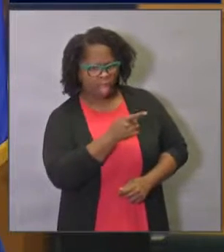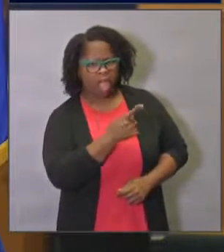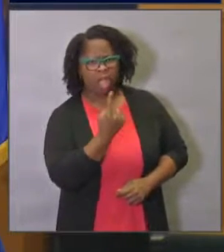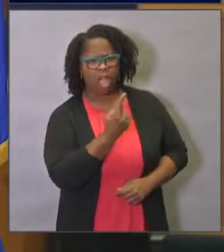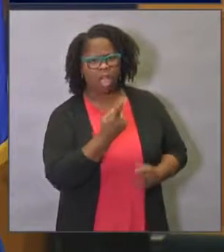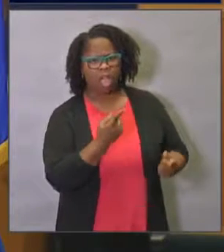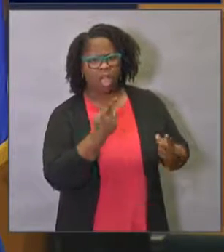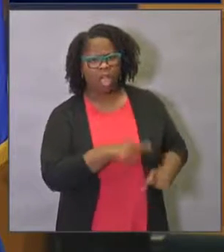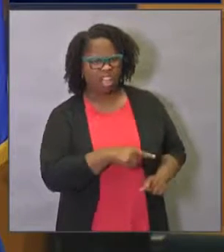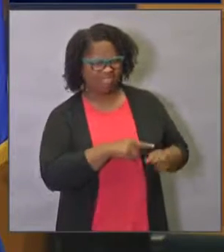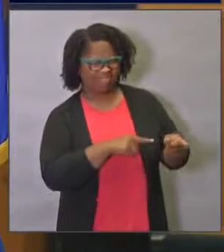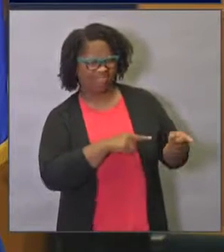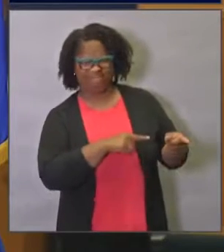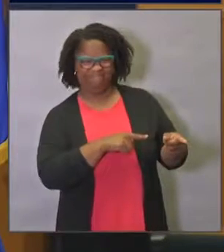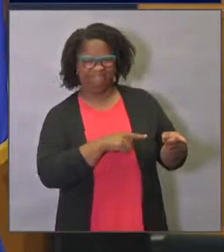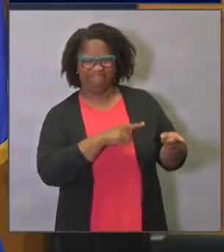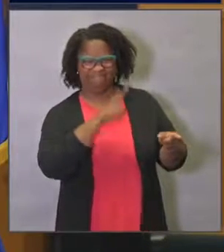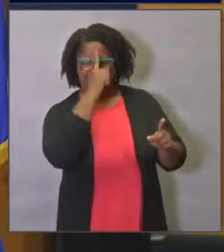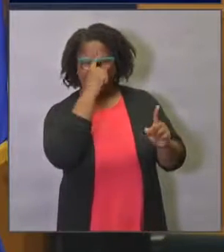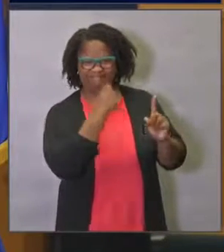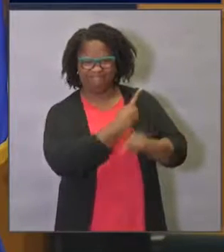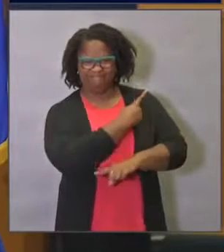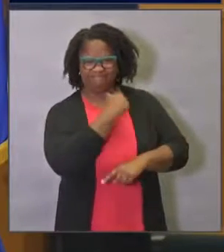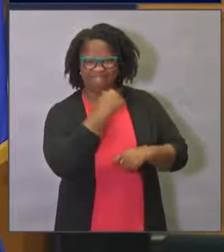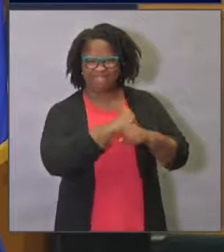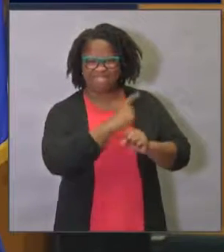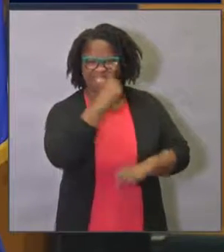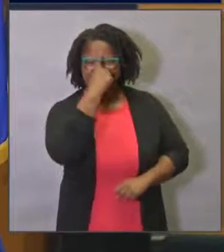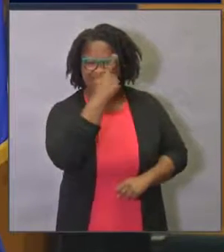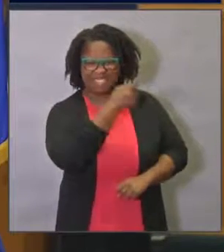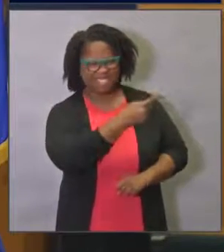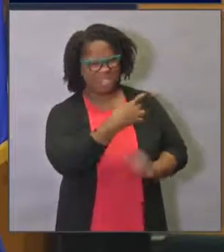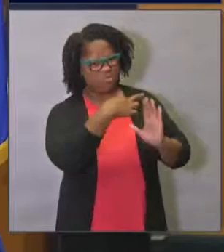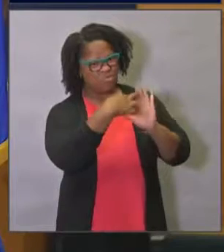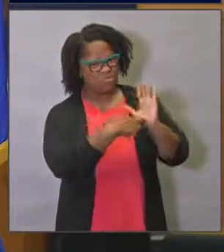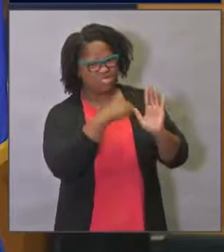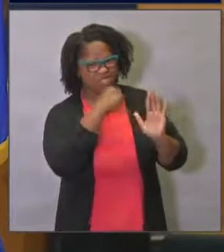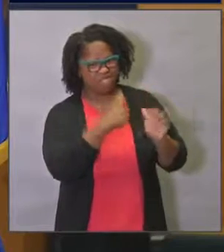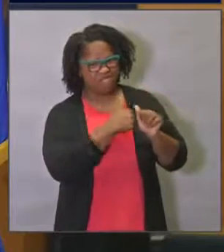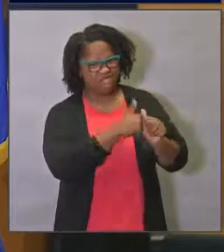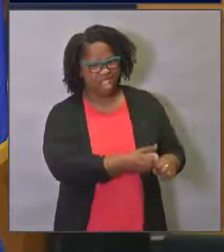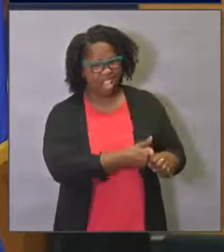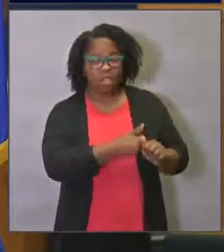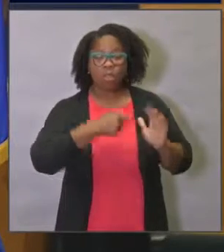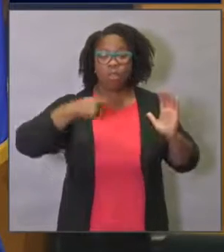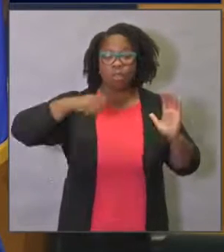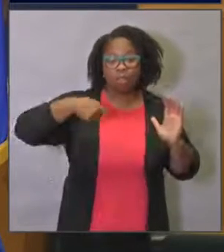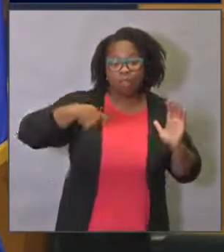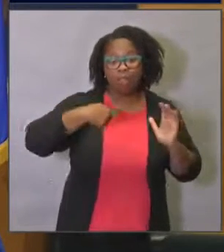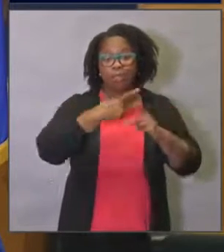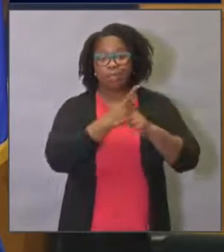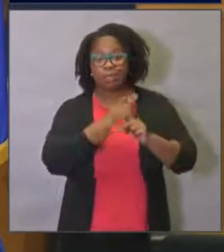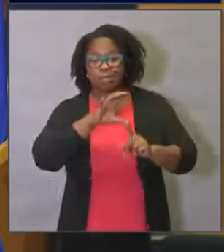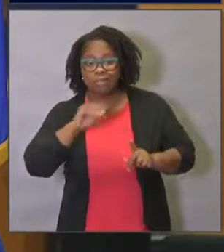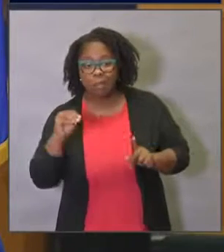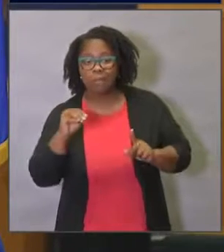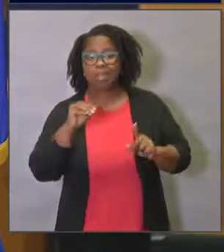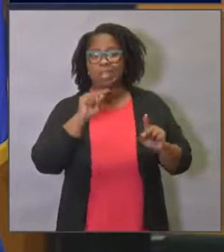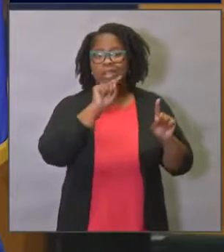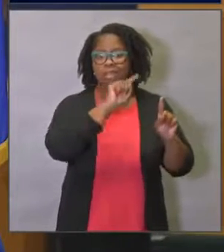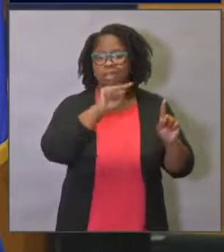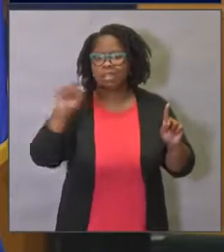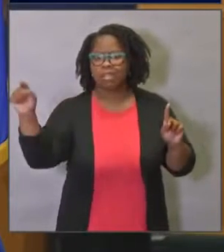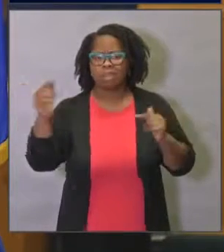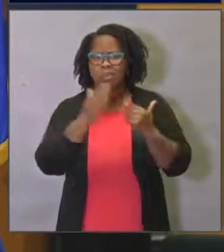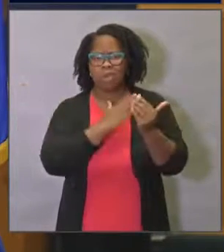it really doesn't make sense and it looks like people aren't following the rules, whether it's a production company or it's anything else that's